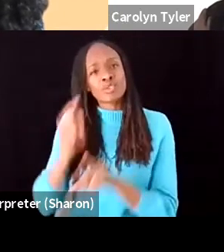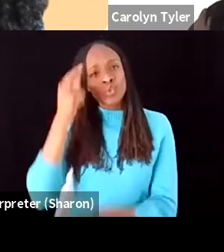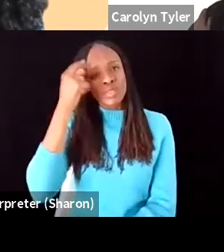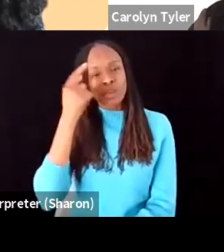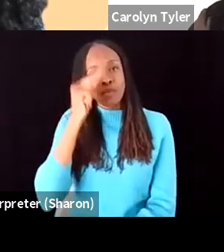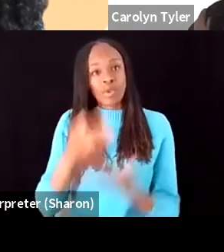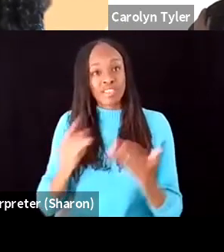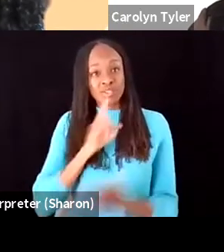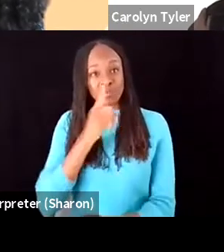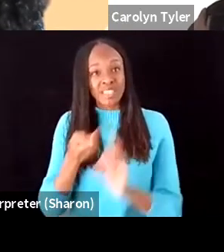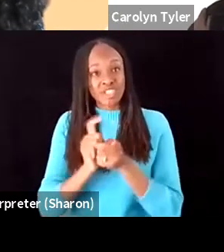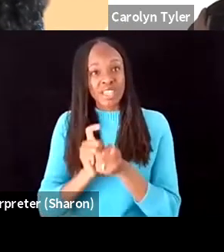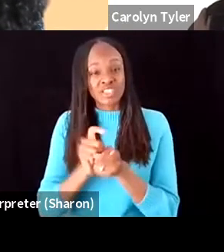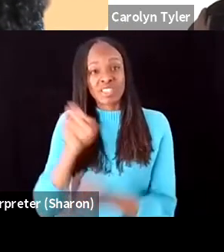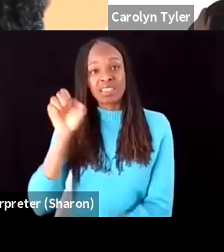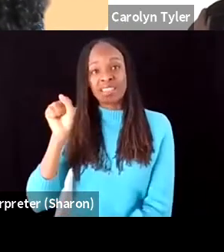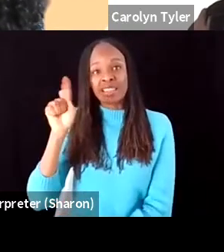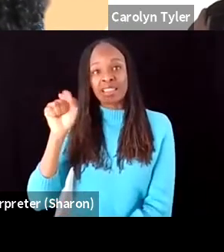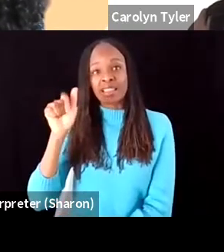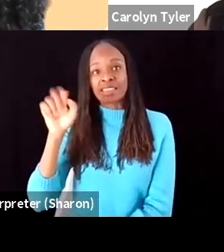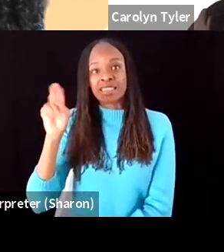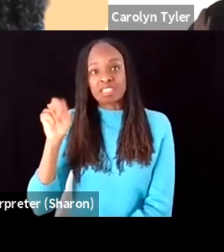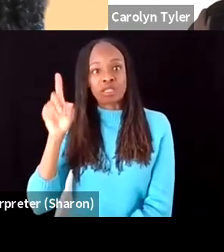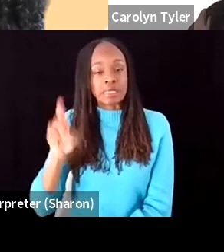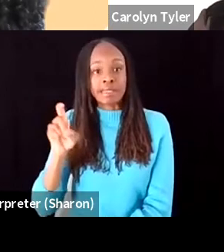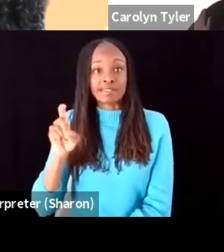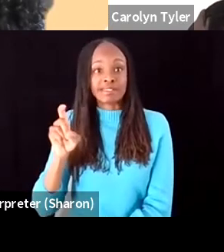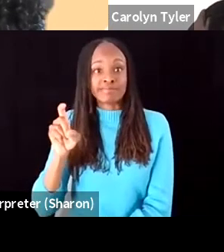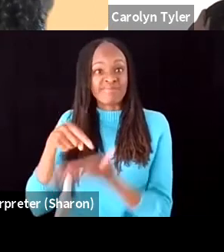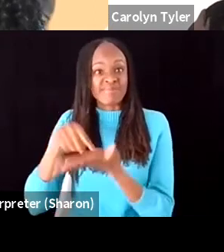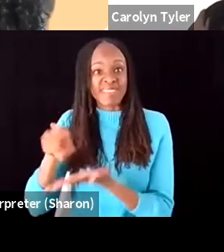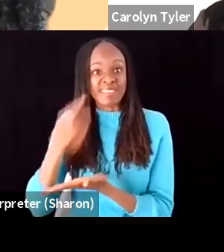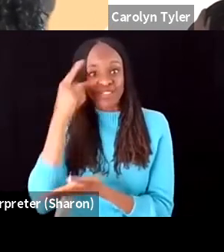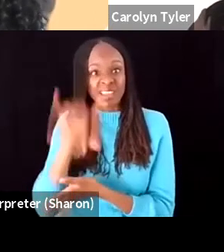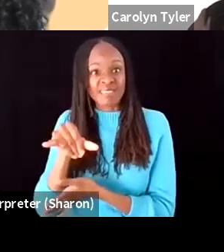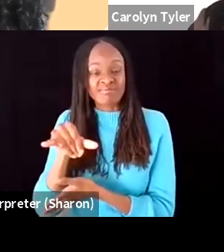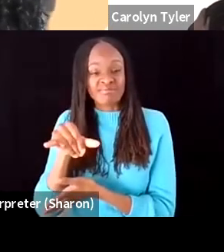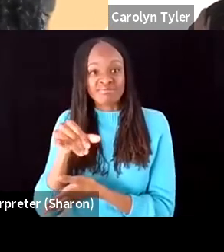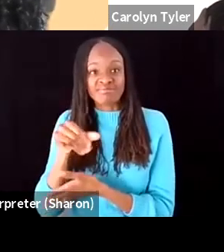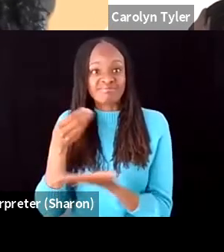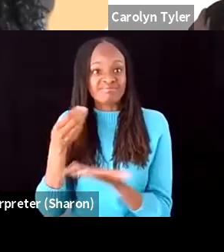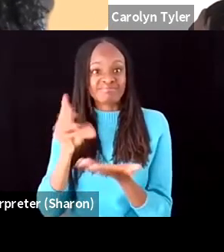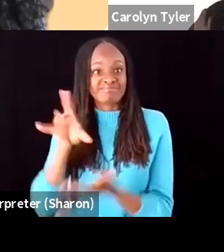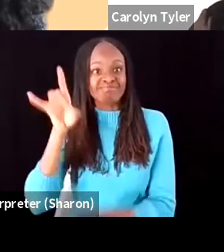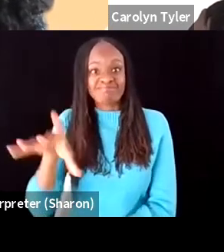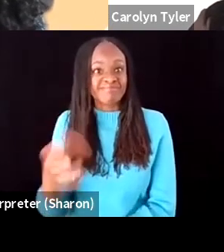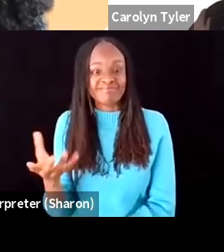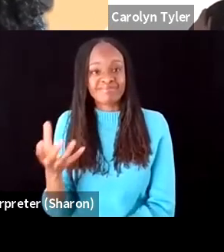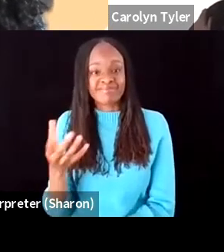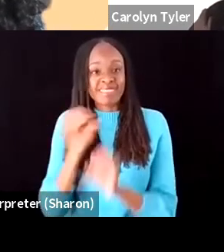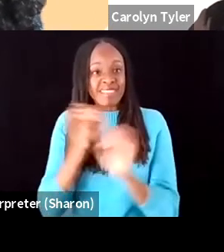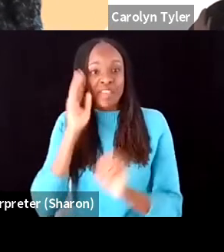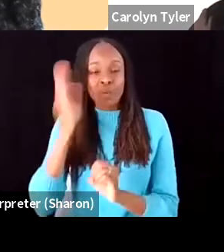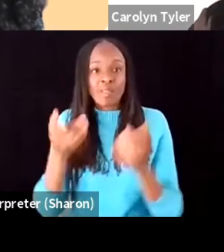things to really change, stations have to put the money up to do it. You know, nothing's really going to get done unless they